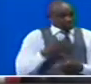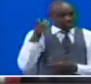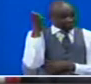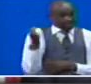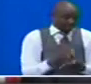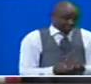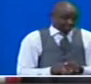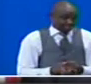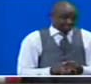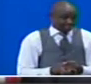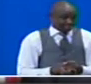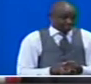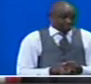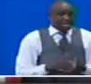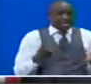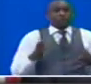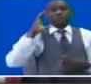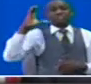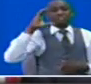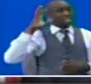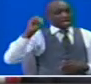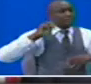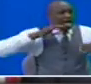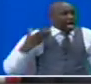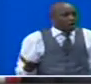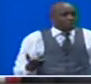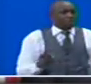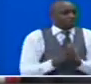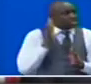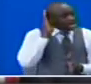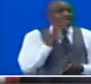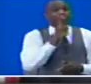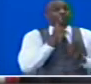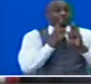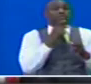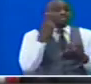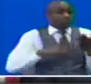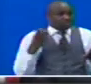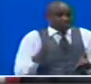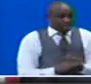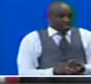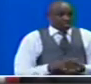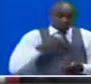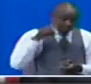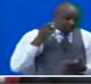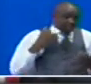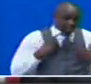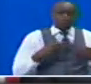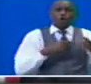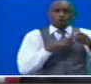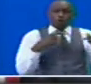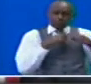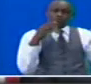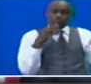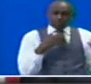now. How is CCM doing? There have been reports that you have been getting some opposition